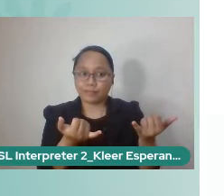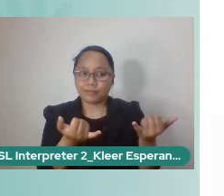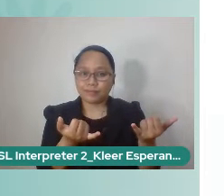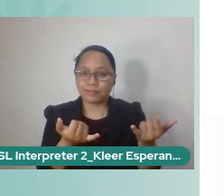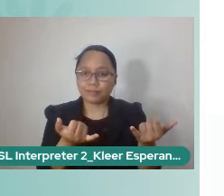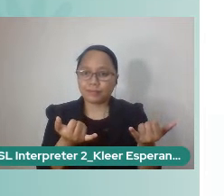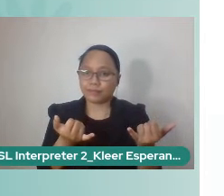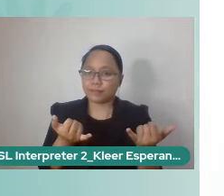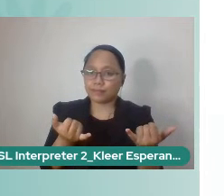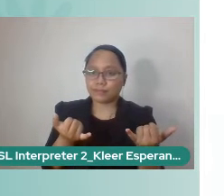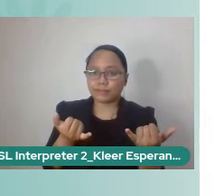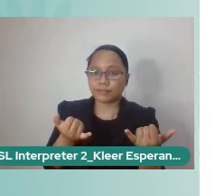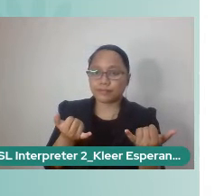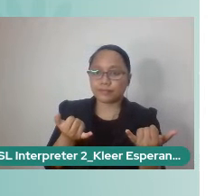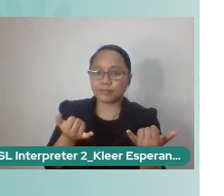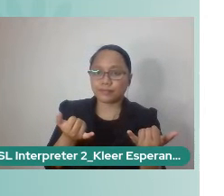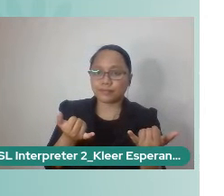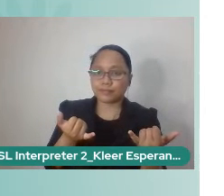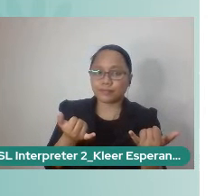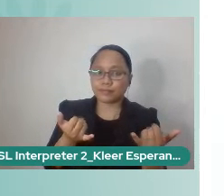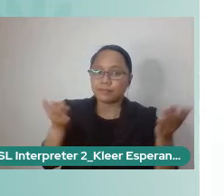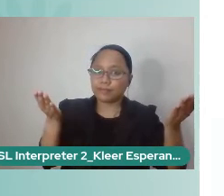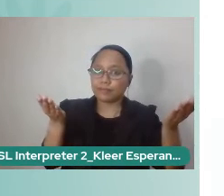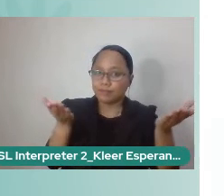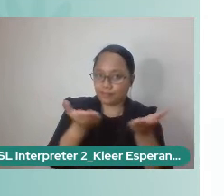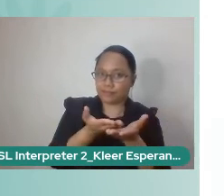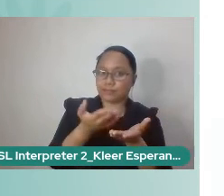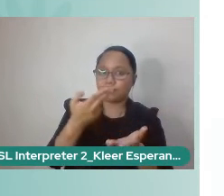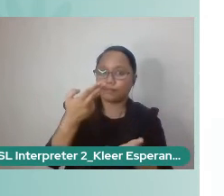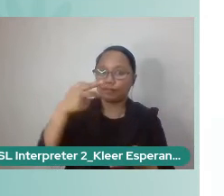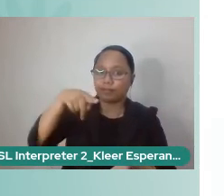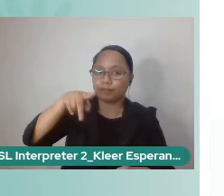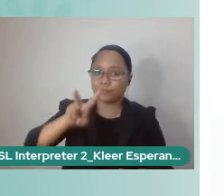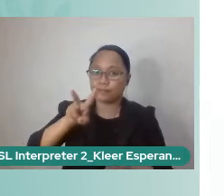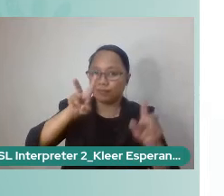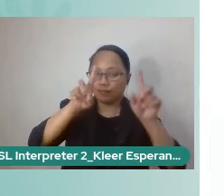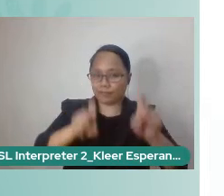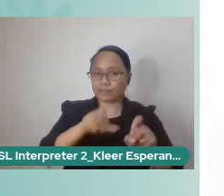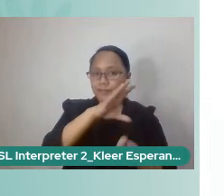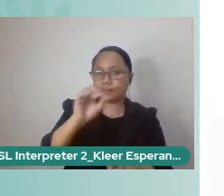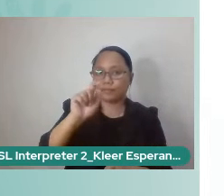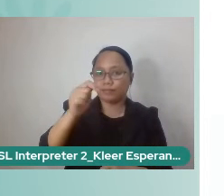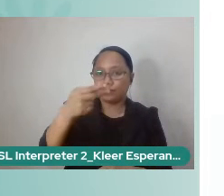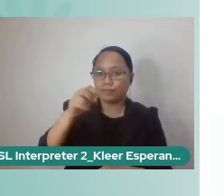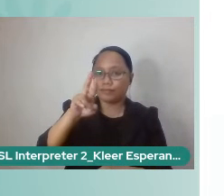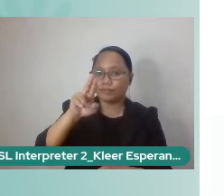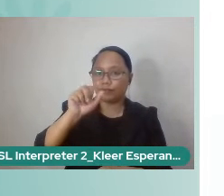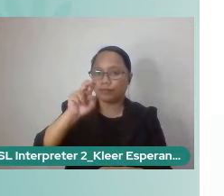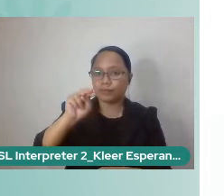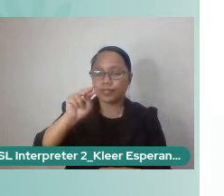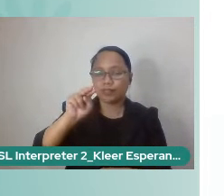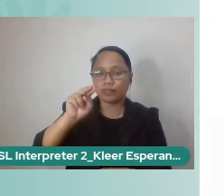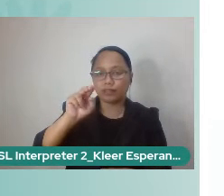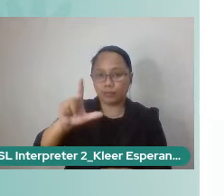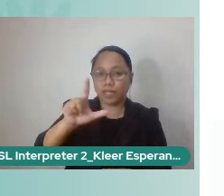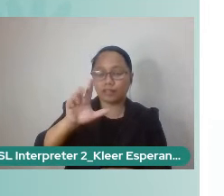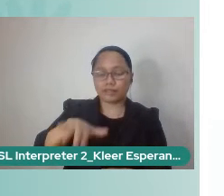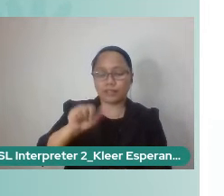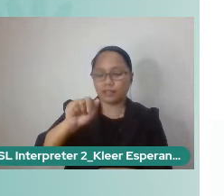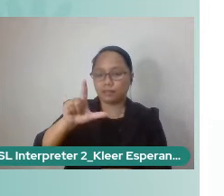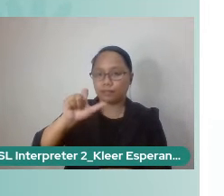some steps that we consider critical for the introduction of new technology are the preparation, so the readiness to